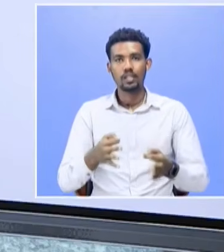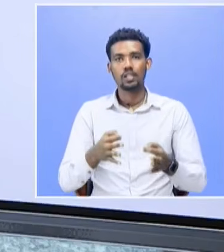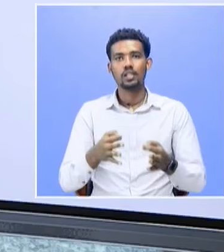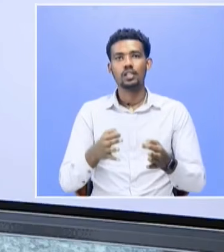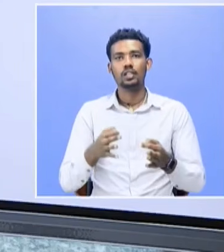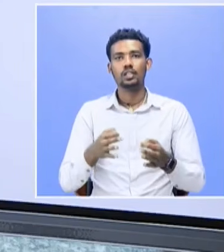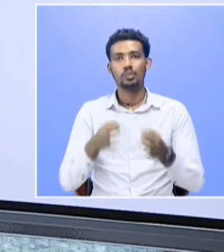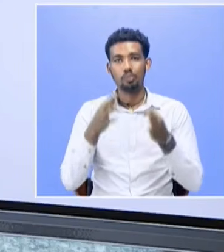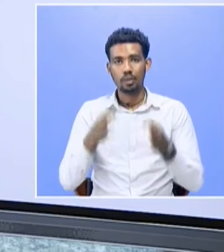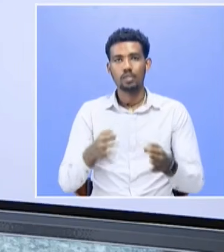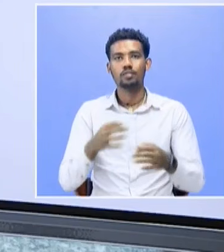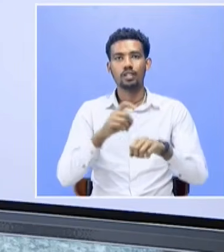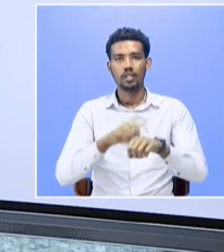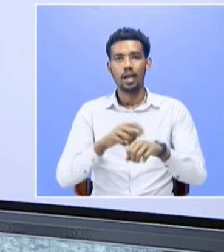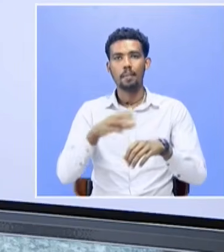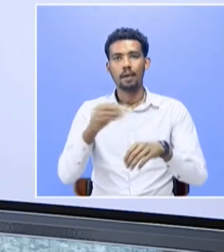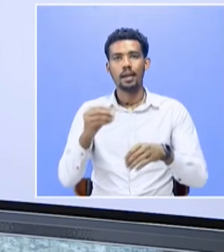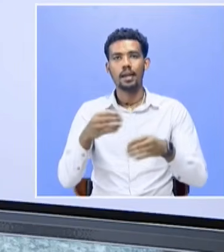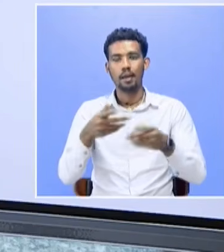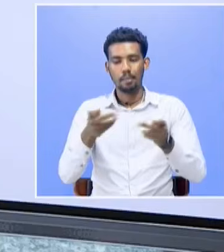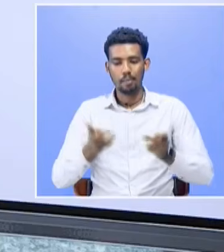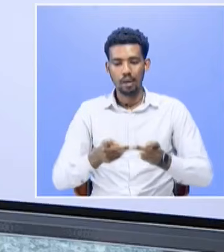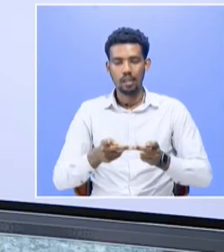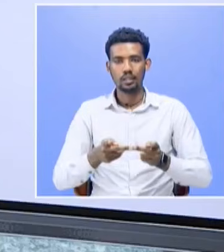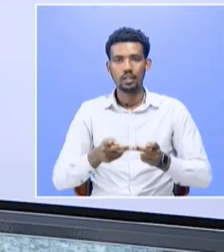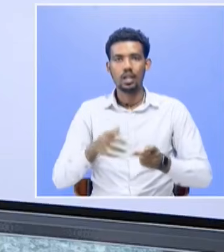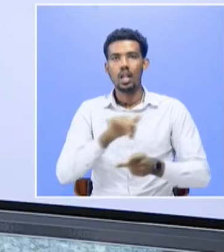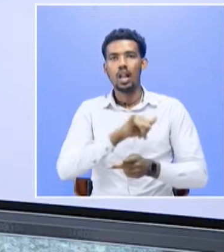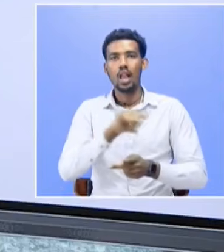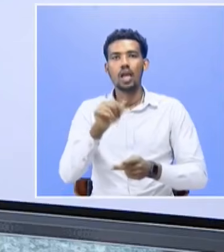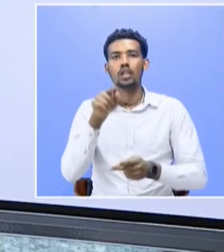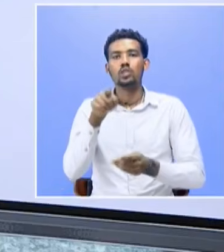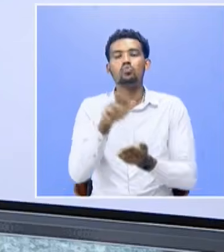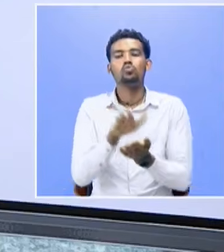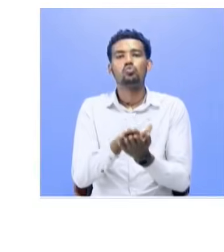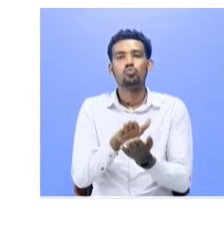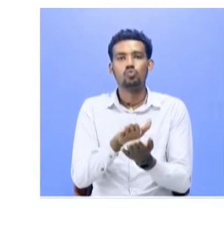specific time and the place, like your school,